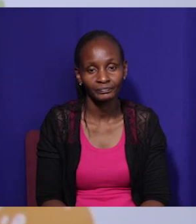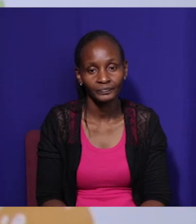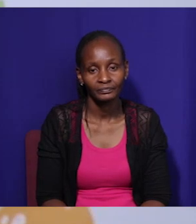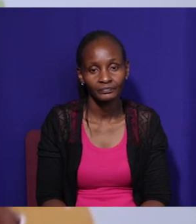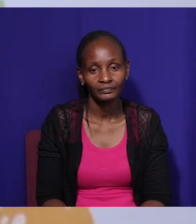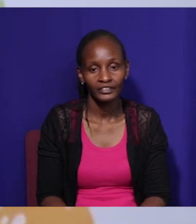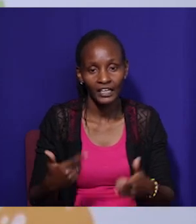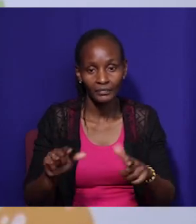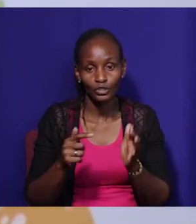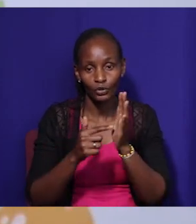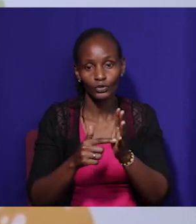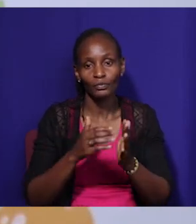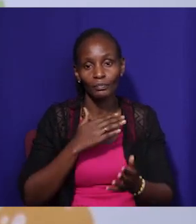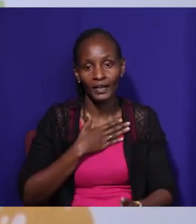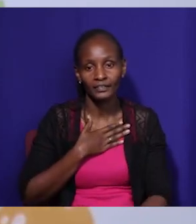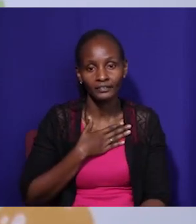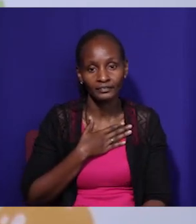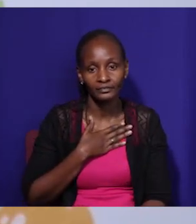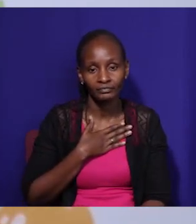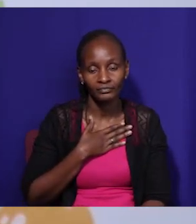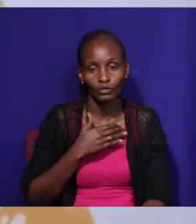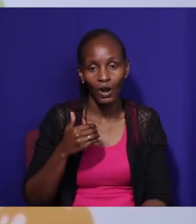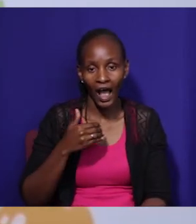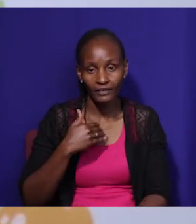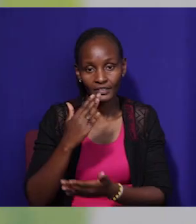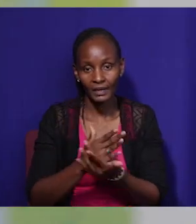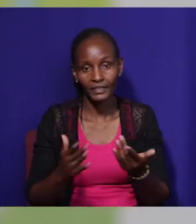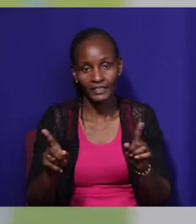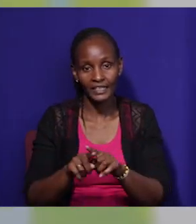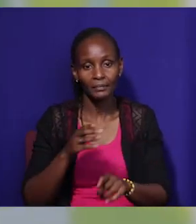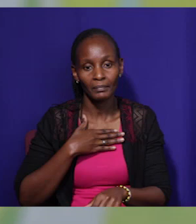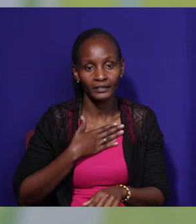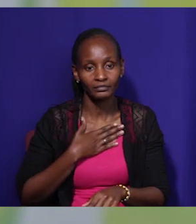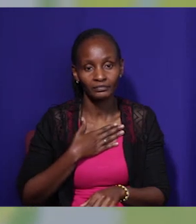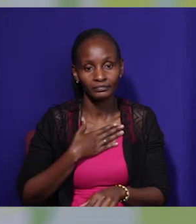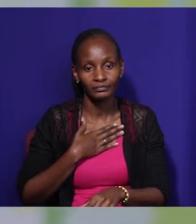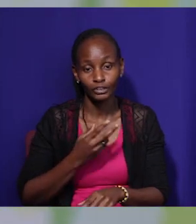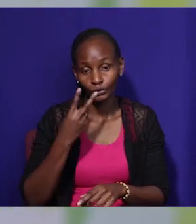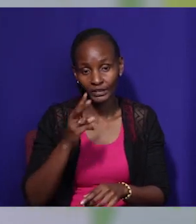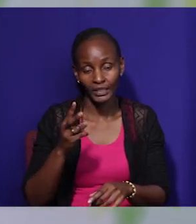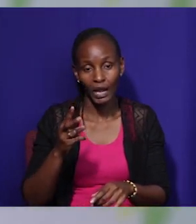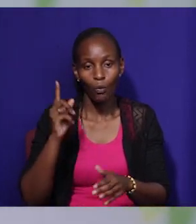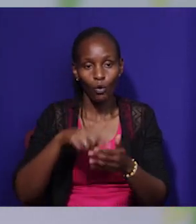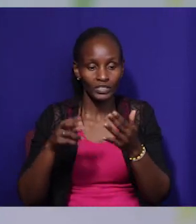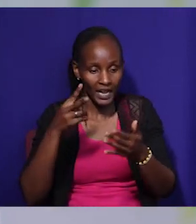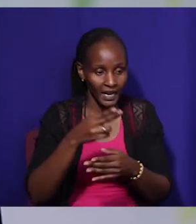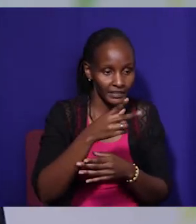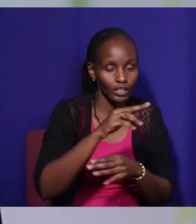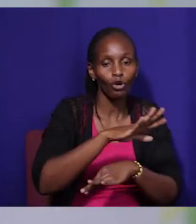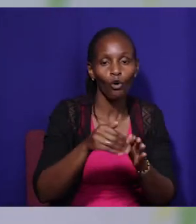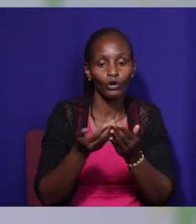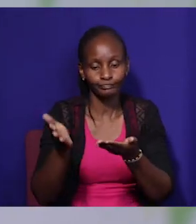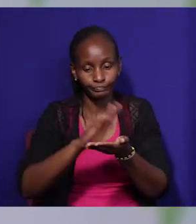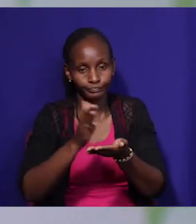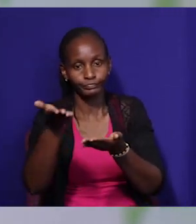done. You'll end up with something like this. You see, the parts that I cut are all